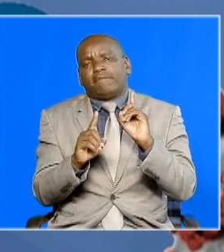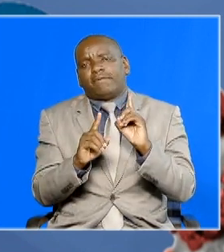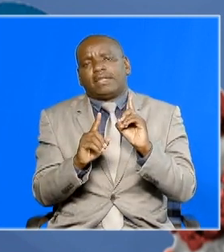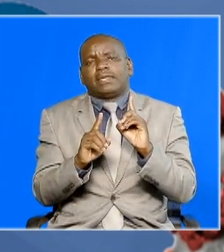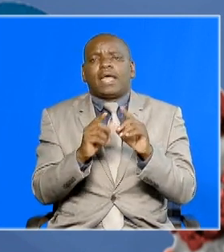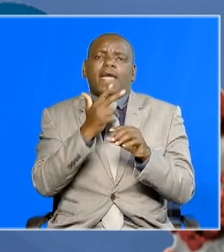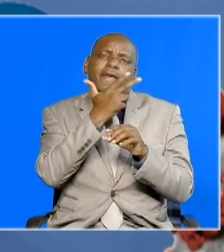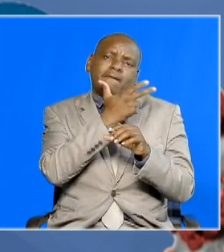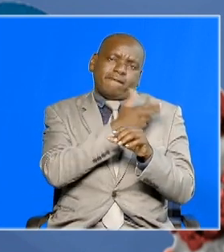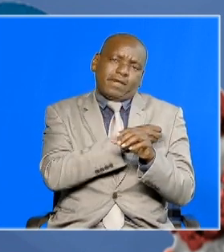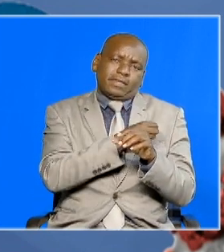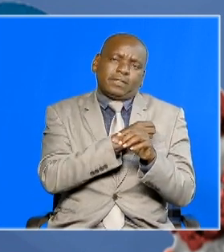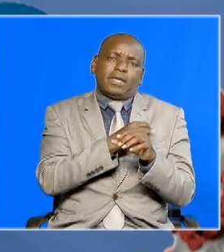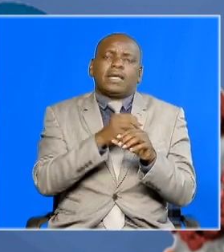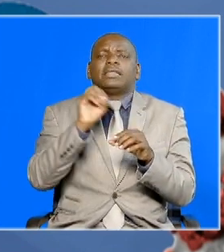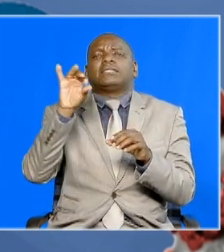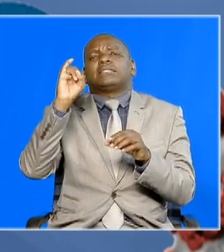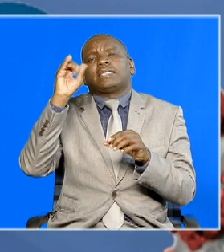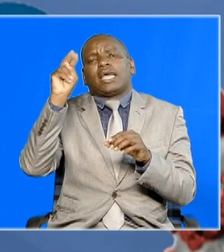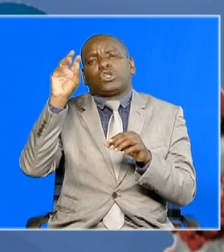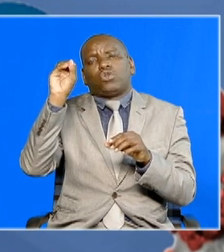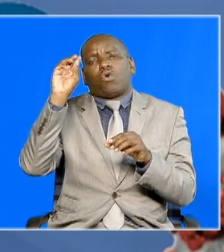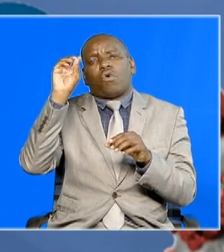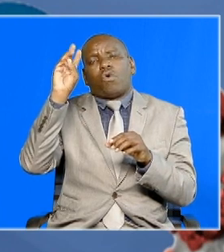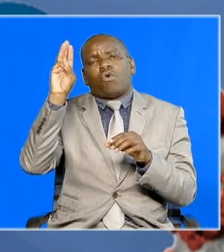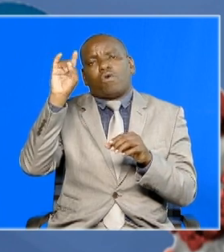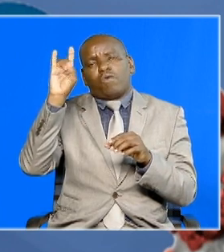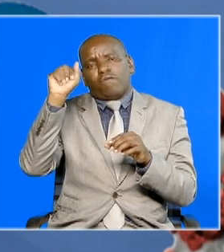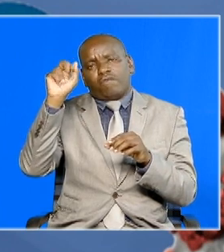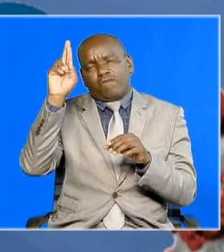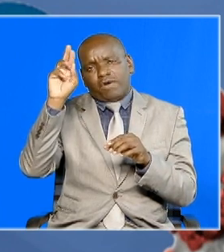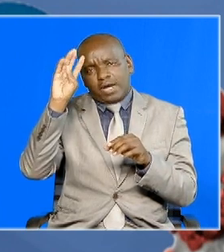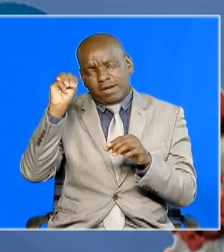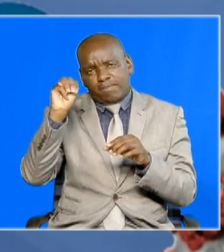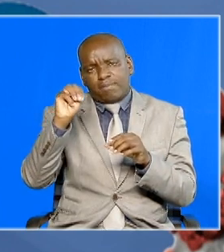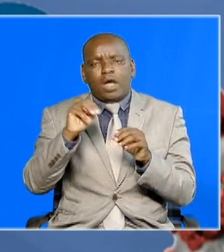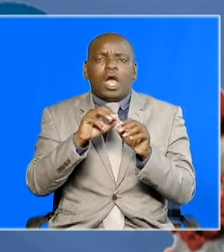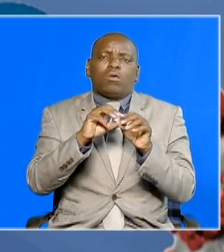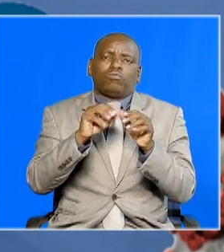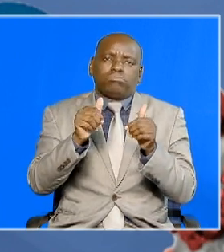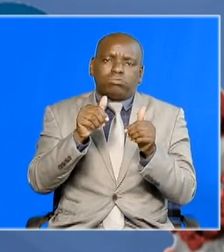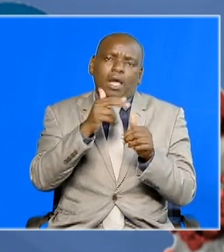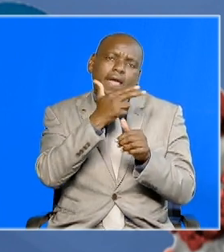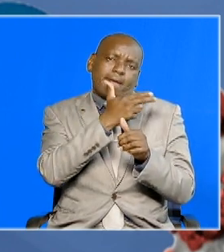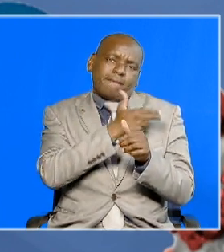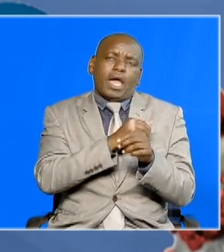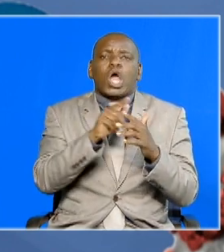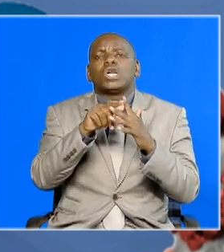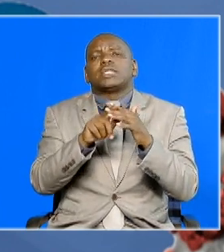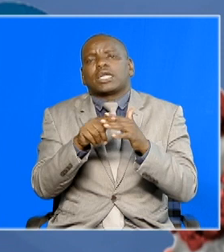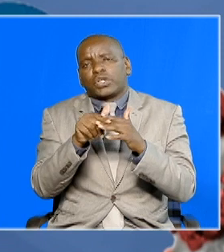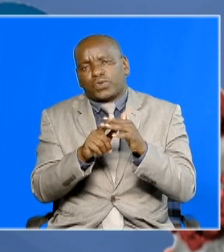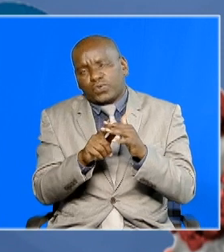are vaccines such as the Sinopharm vaccine that we've just received. They use traditional vaccine